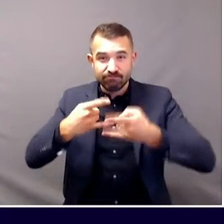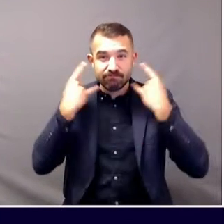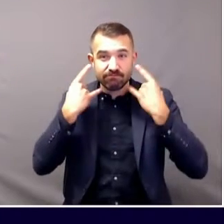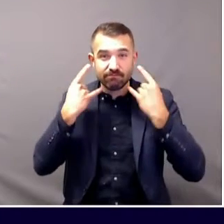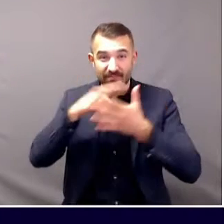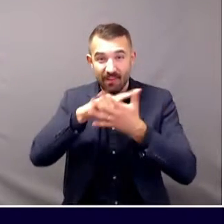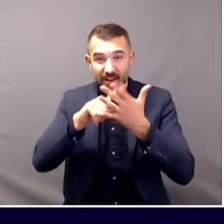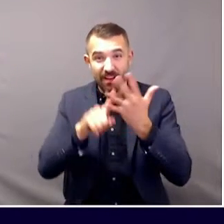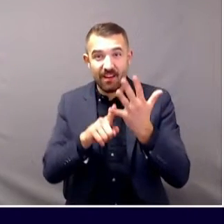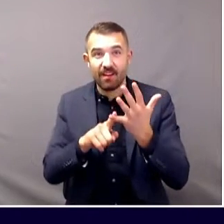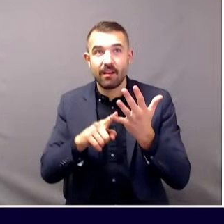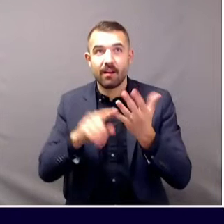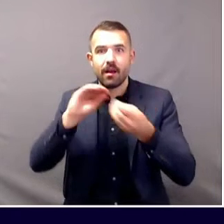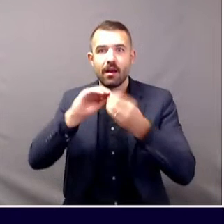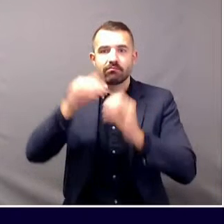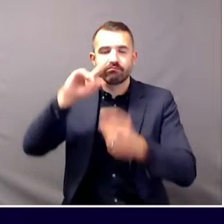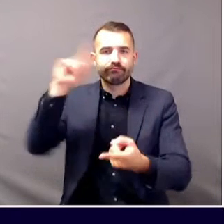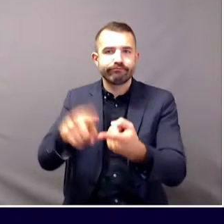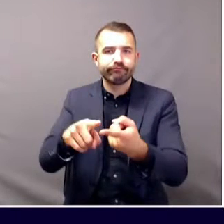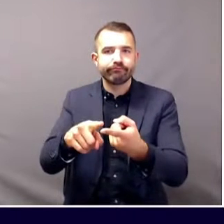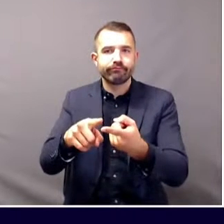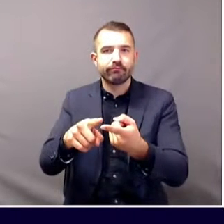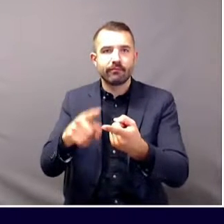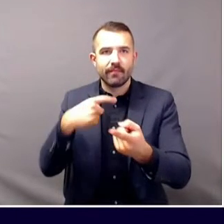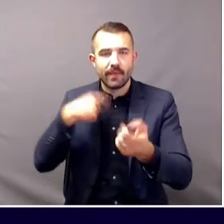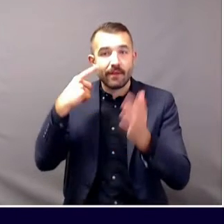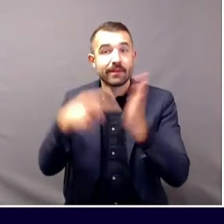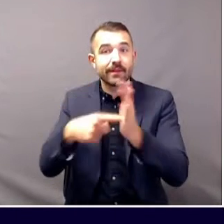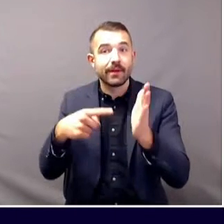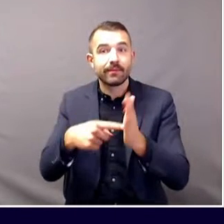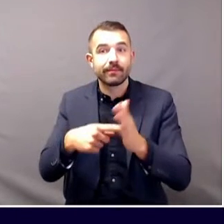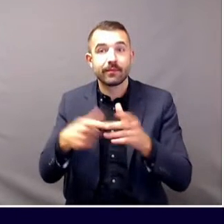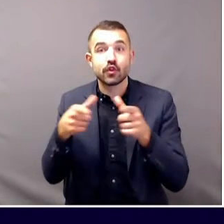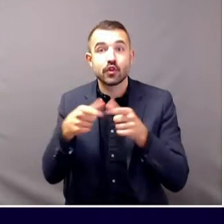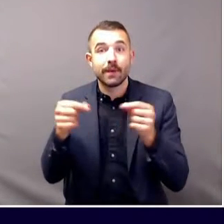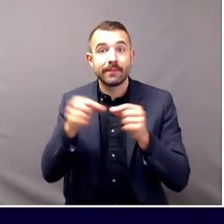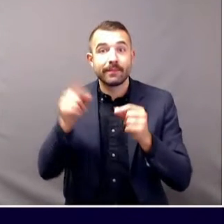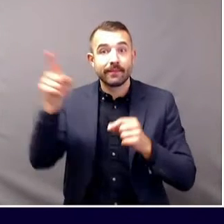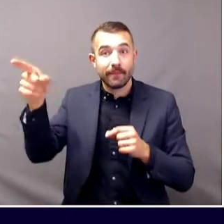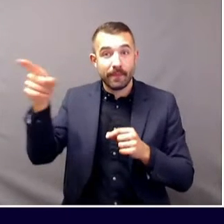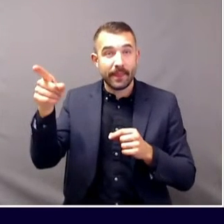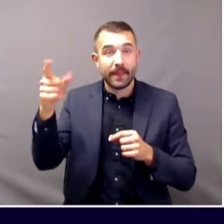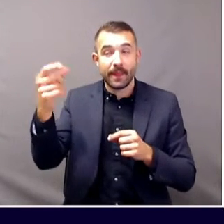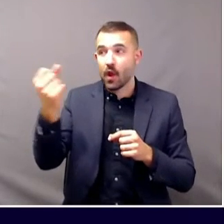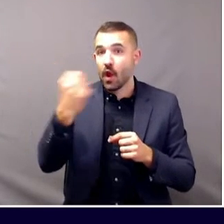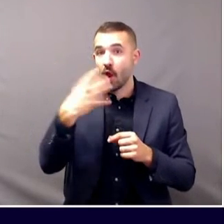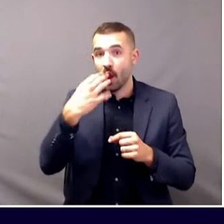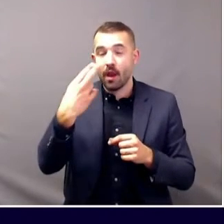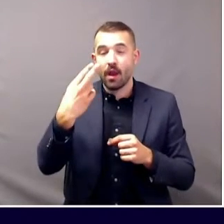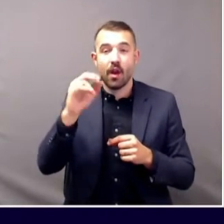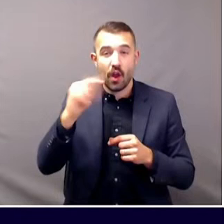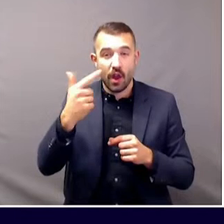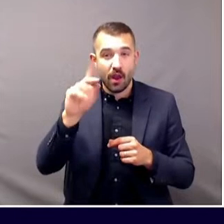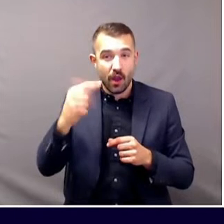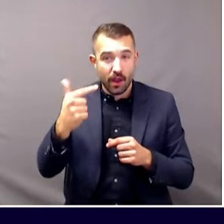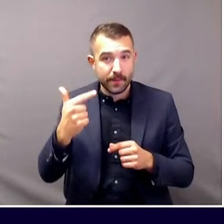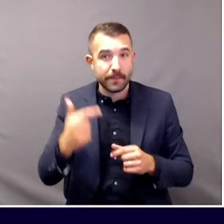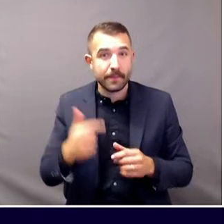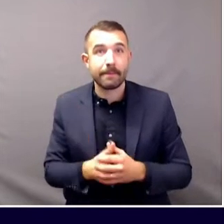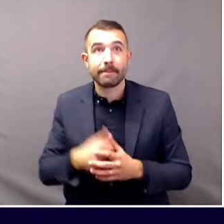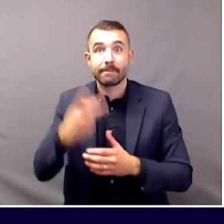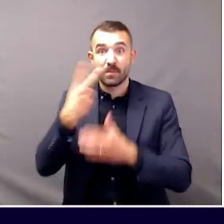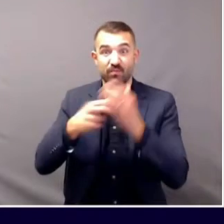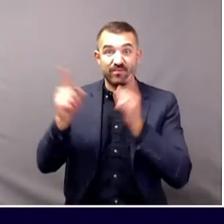Japan as well as in Hong Kong. So there is a way out of where we are right now. And one of the things that